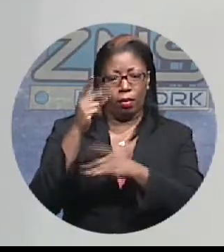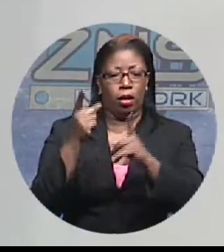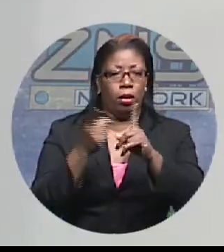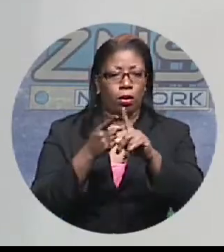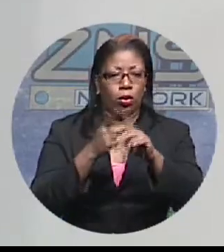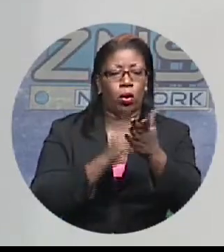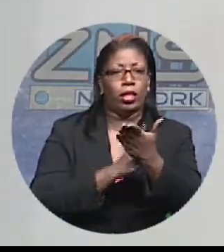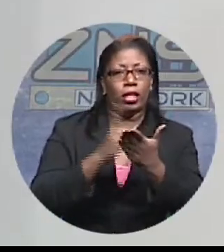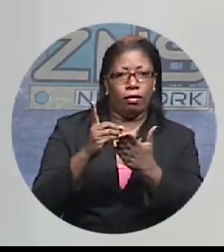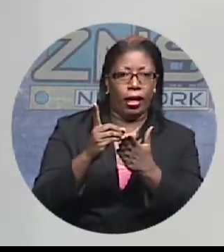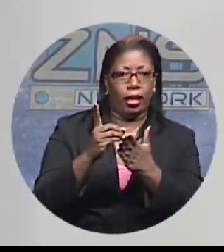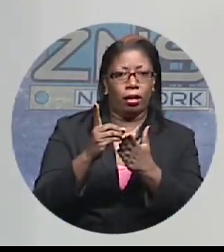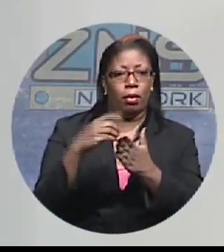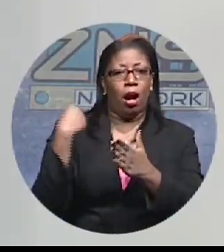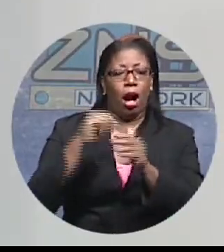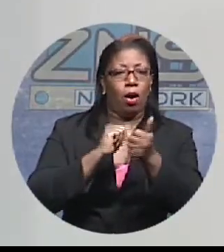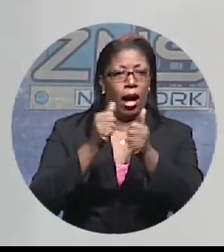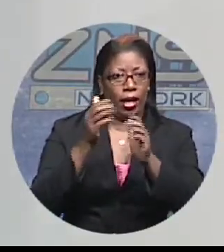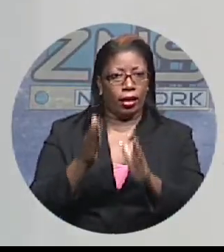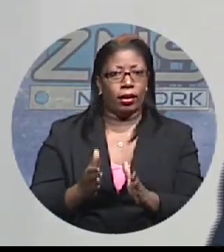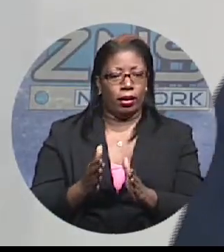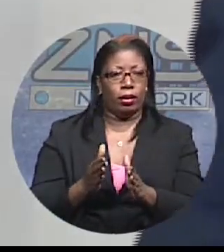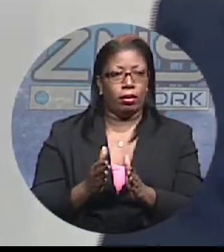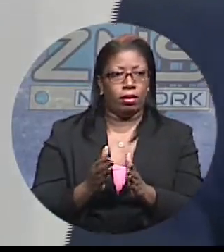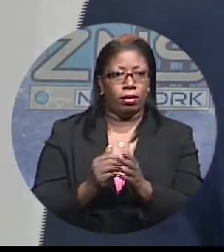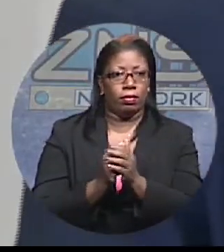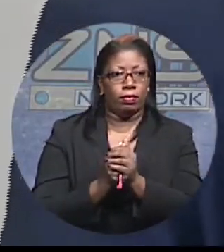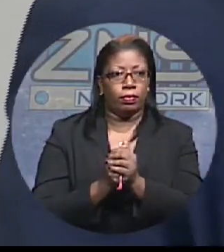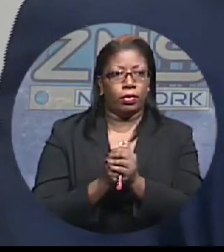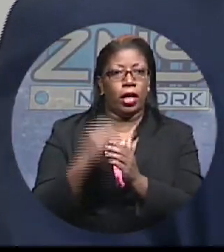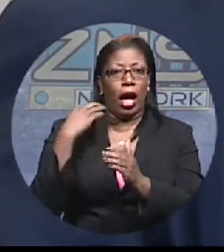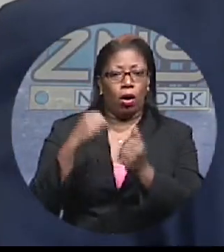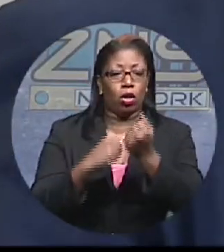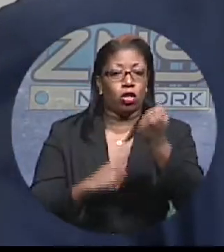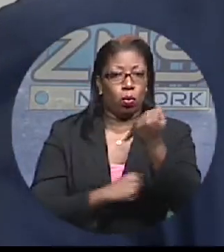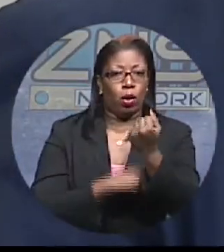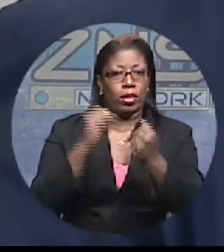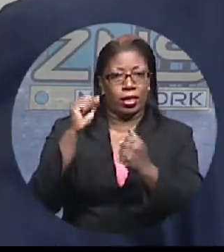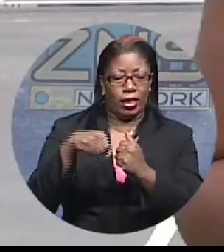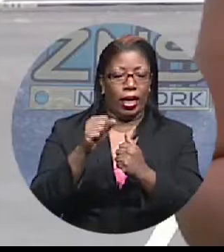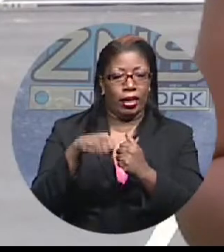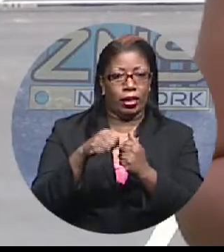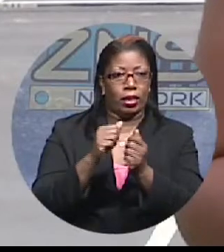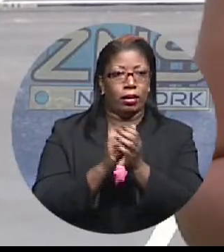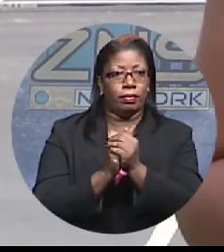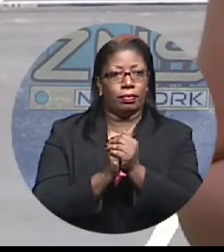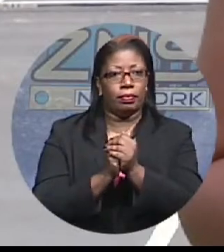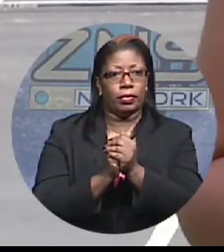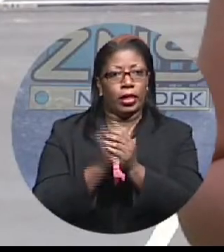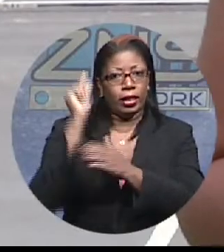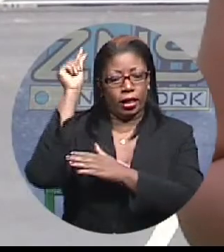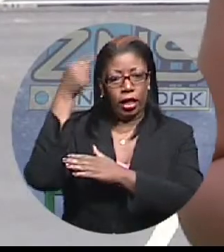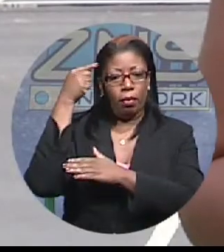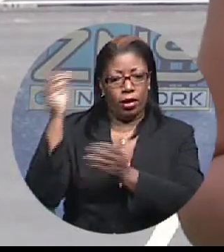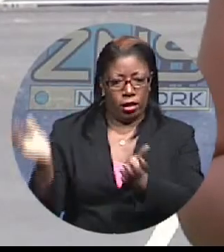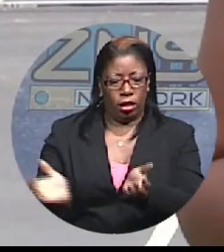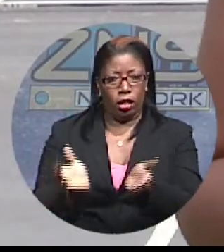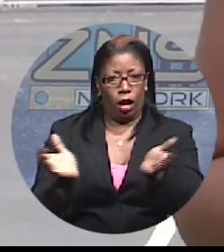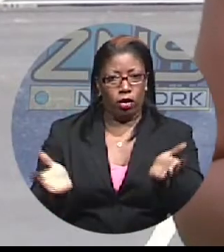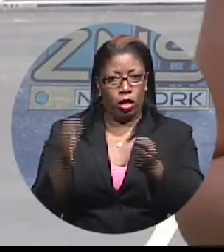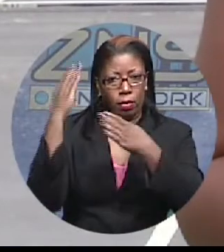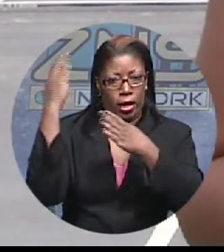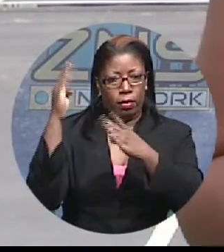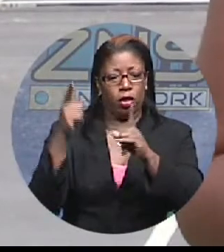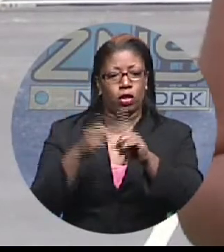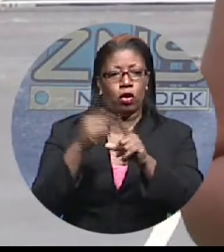our athletes and our athletics, our sports really, in our country. Now the government is encouraging Bahamians everywhere